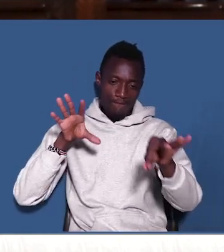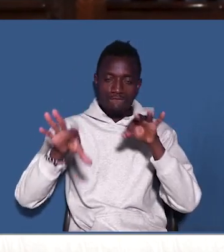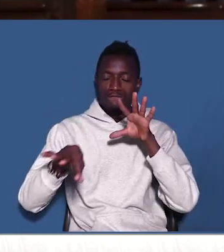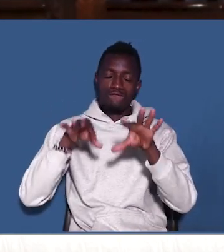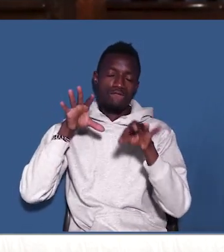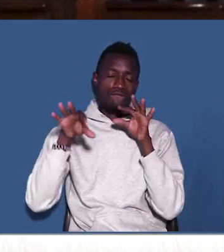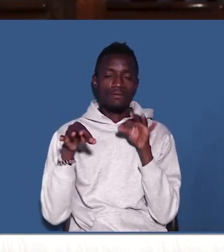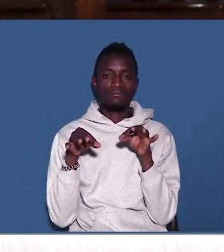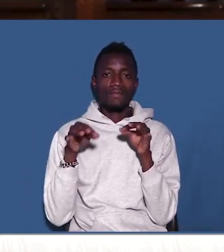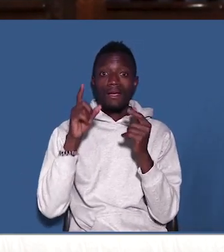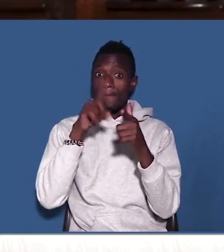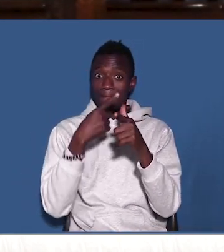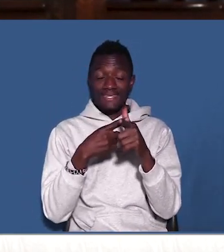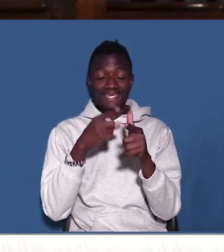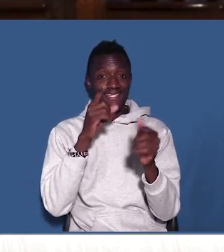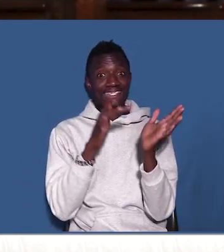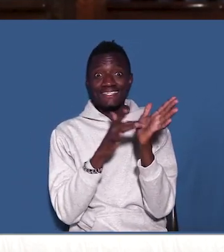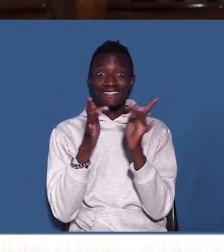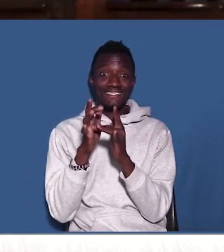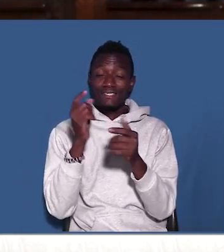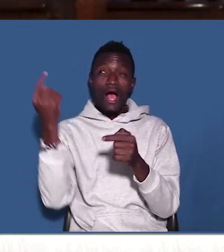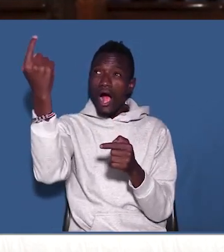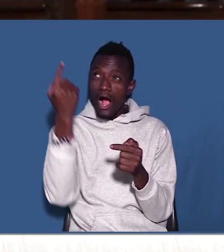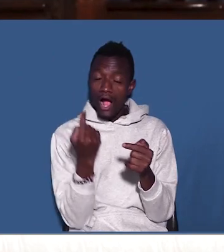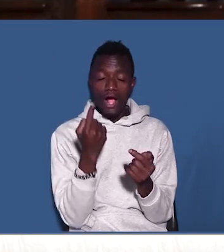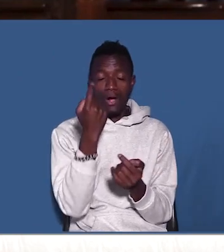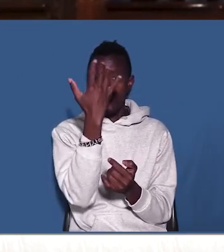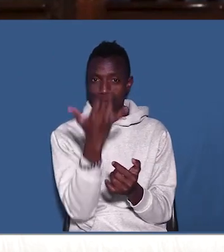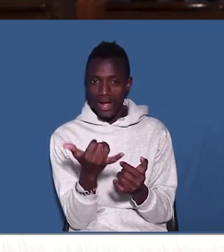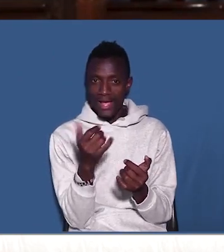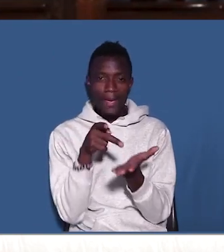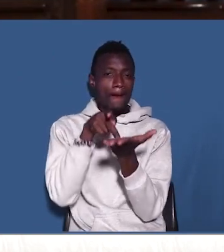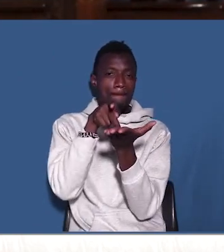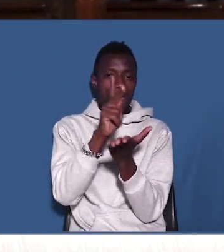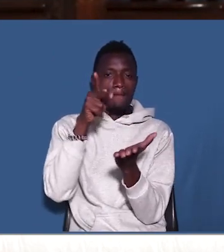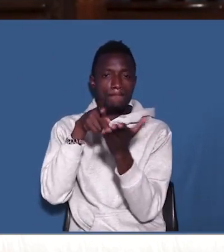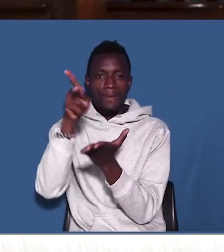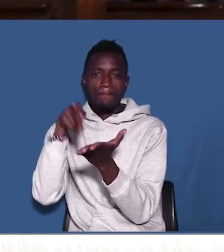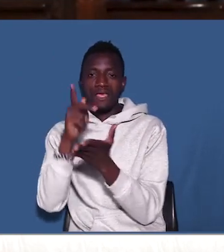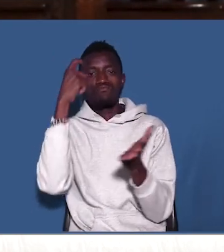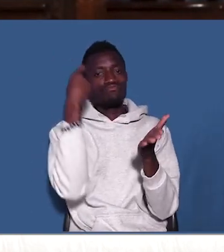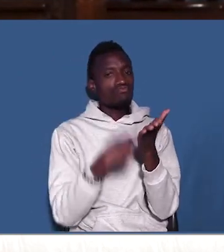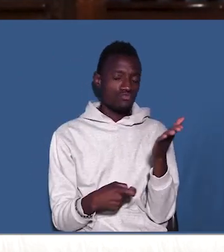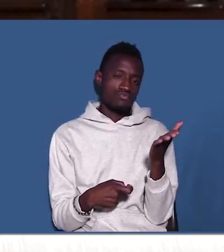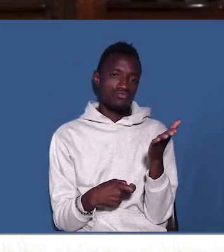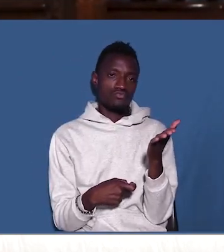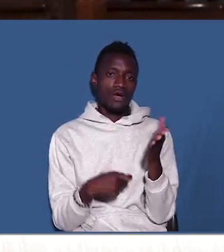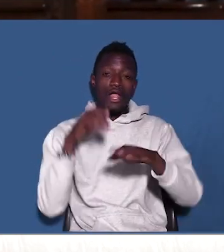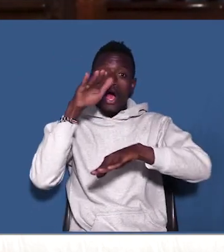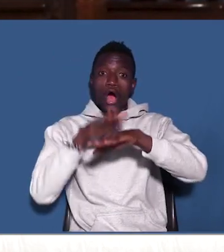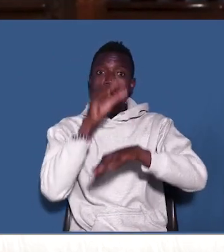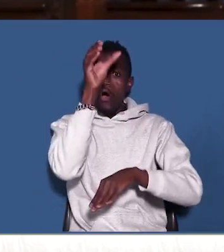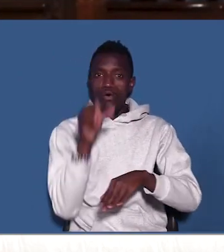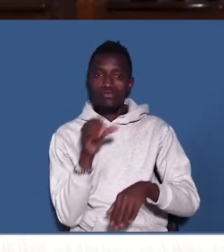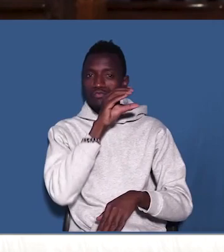says, "It is finished." He has borne the guilt of our sins. He has